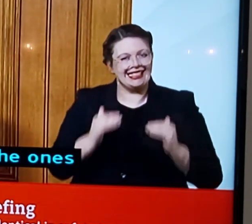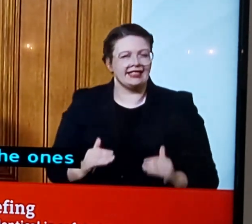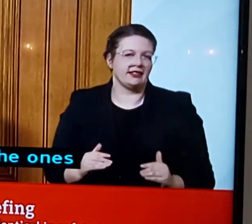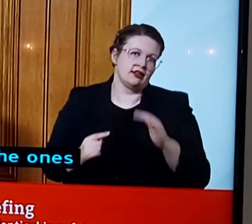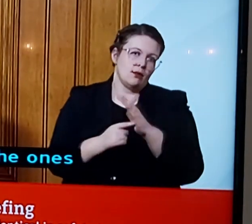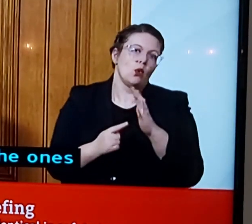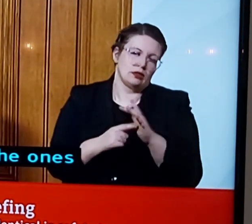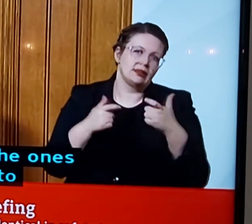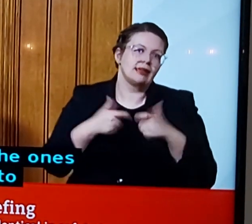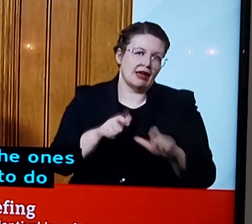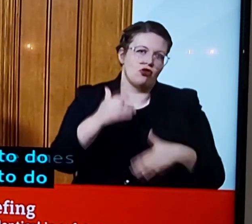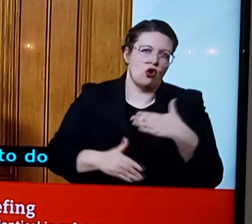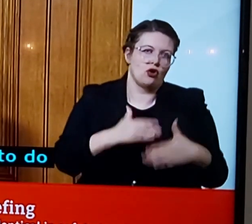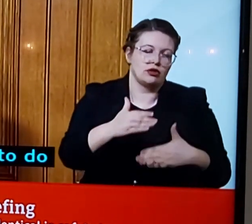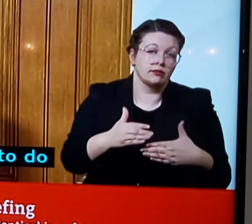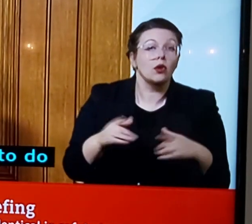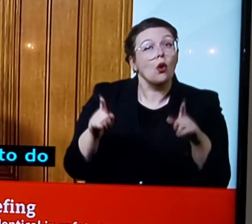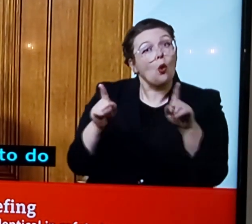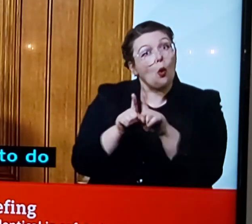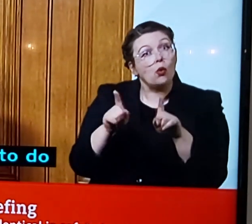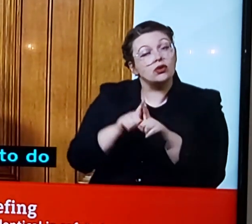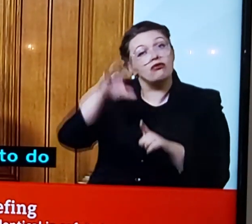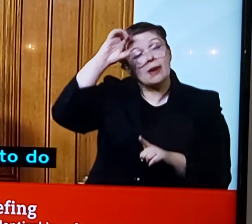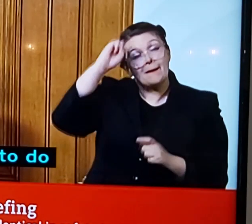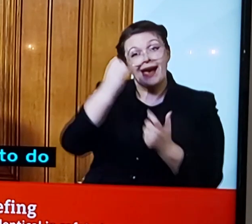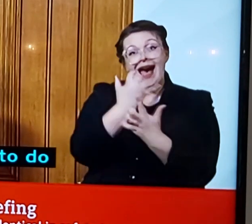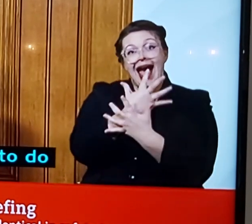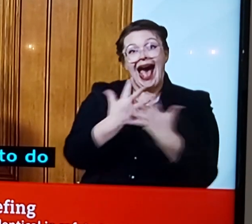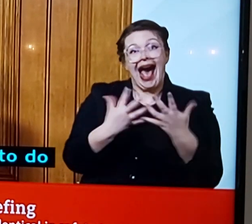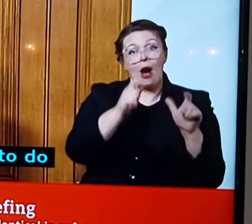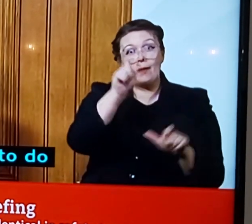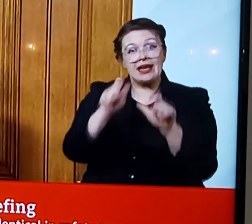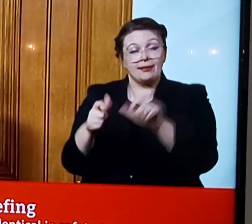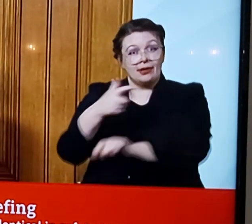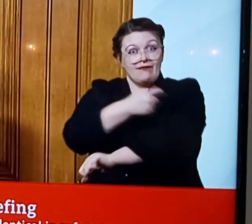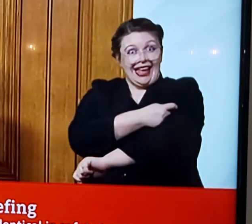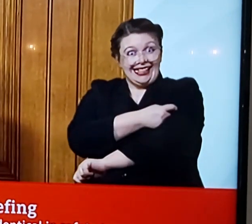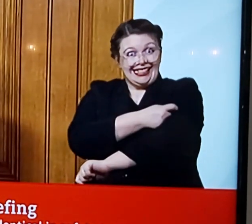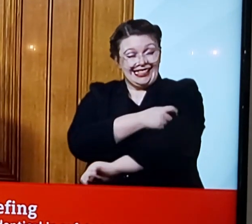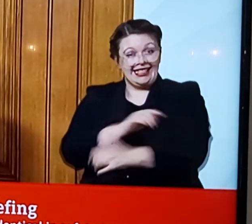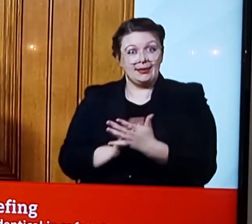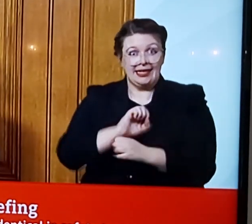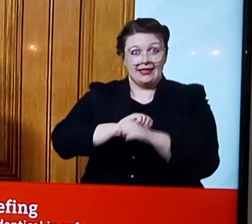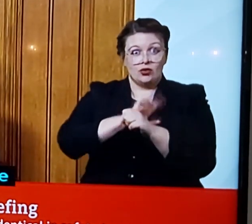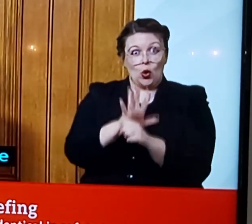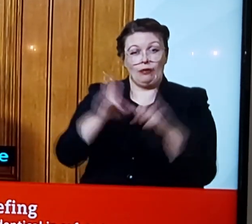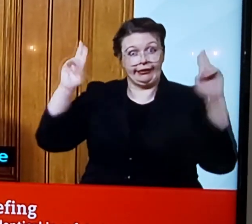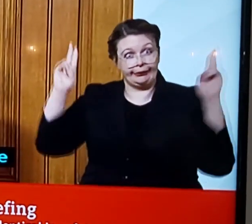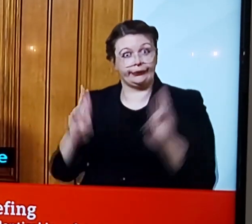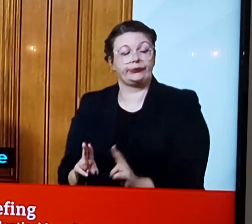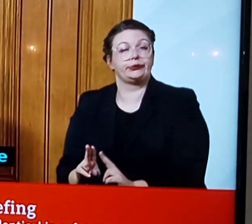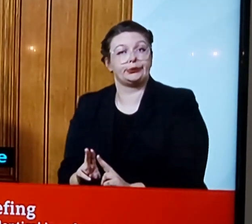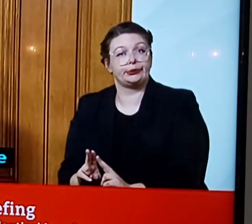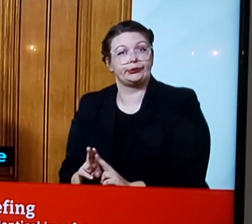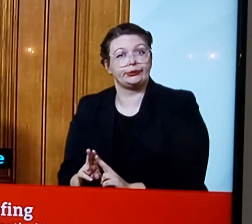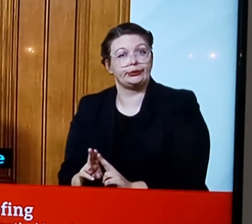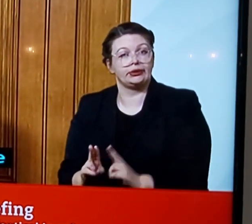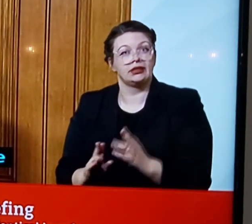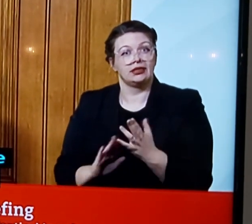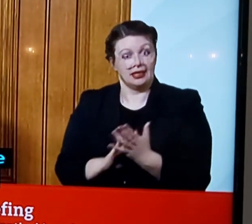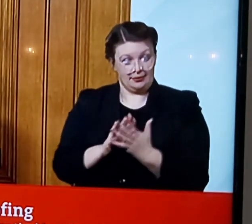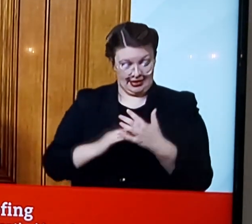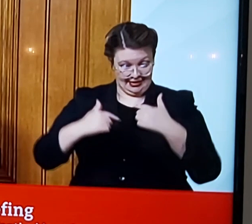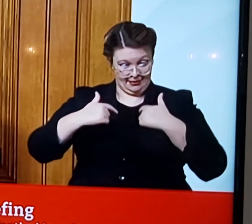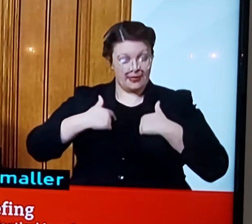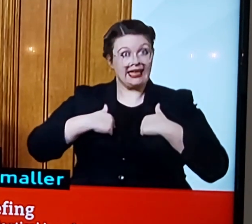higher the proportion of the population are vaccinated, the smaller the risk to everybody. So by being vaccinated, someone